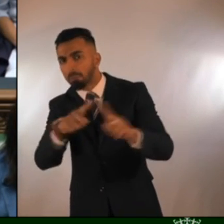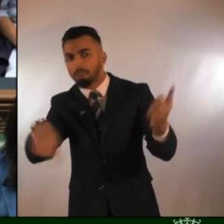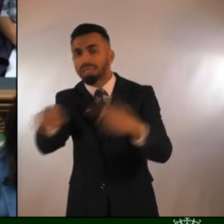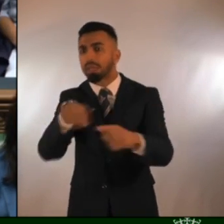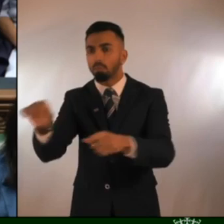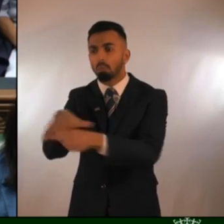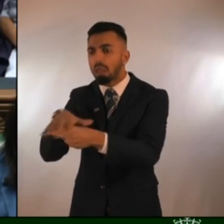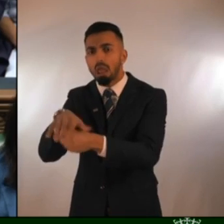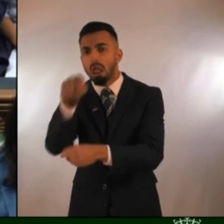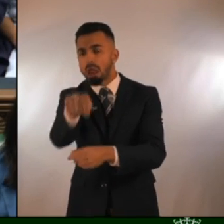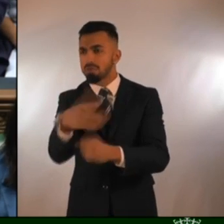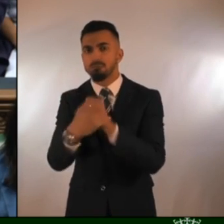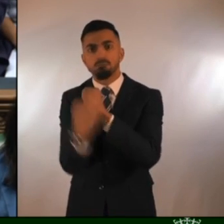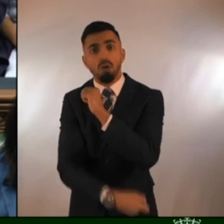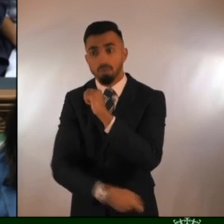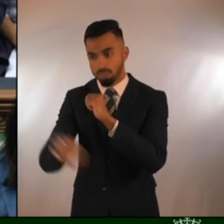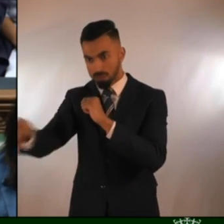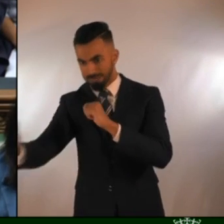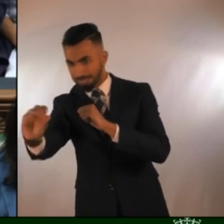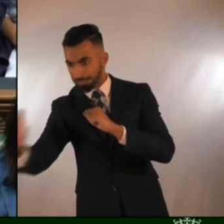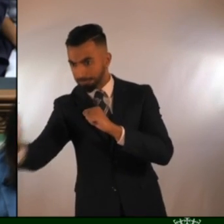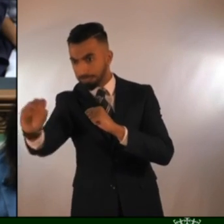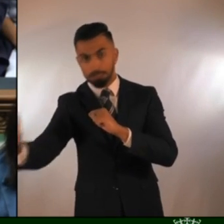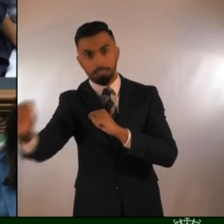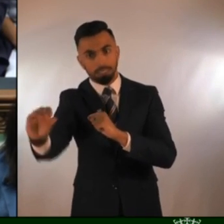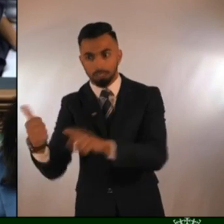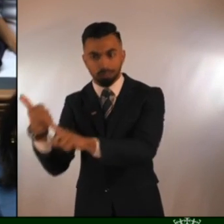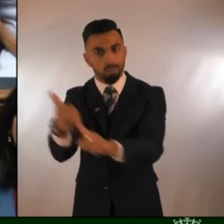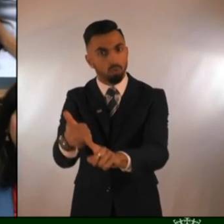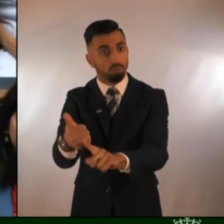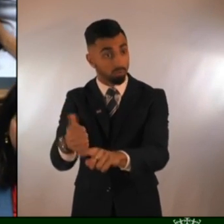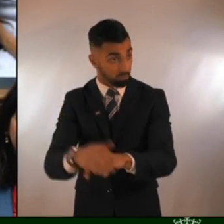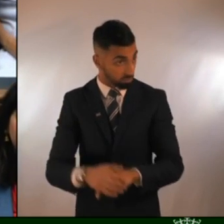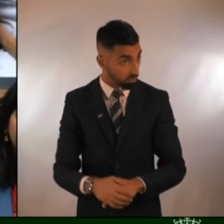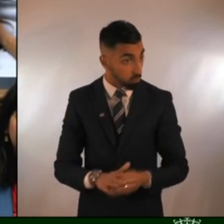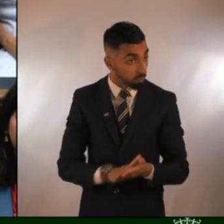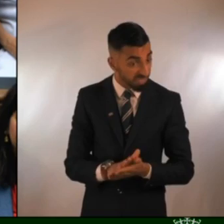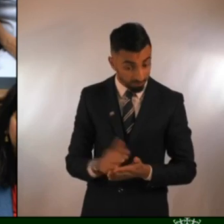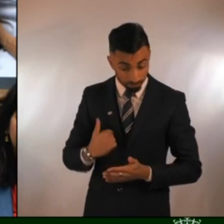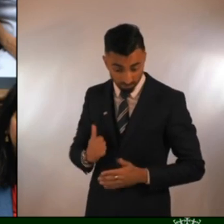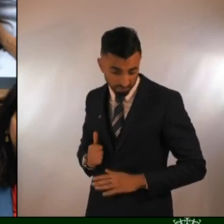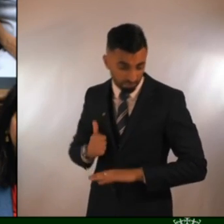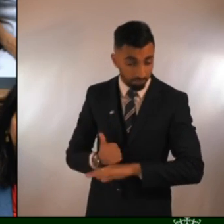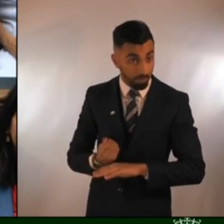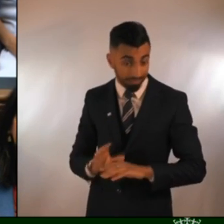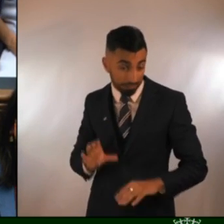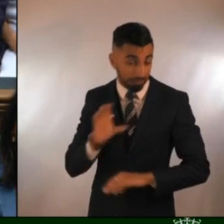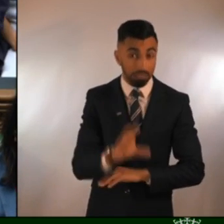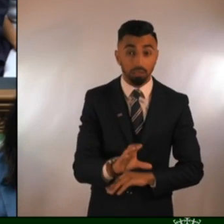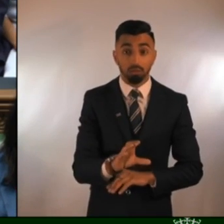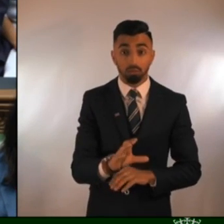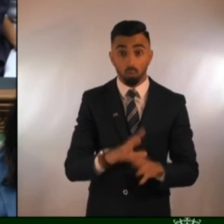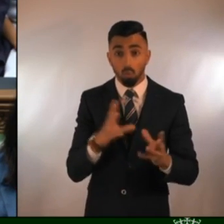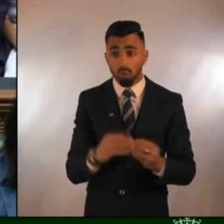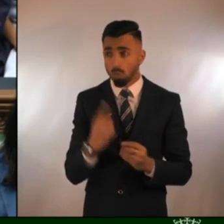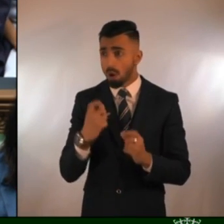£1 billion commitment to support the financial security of our people. But, Madam Deputy Speaker,